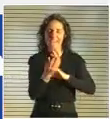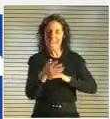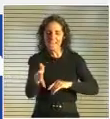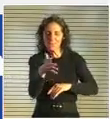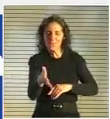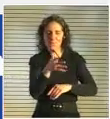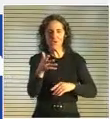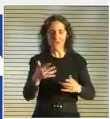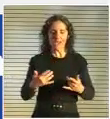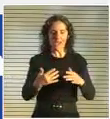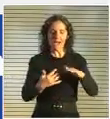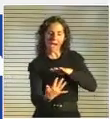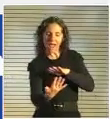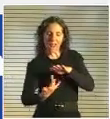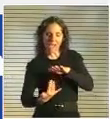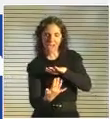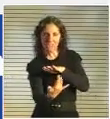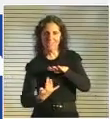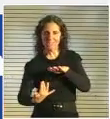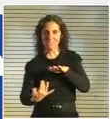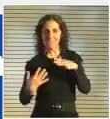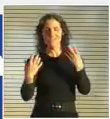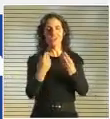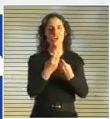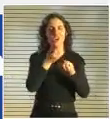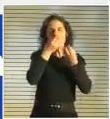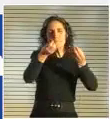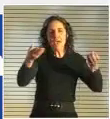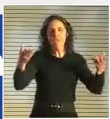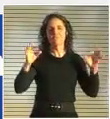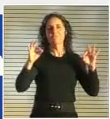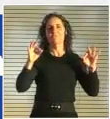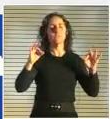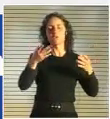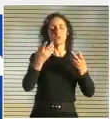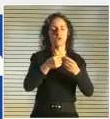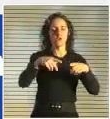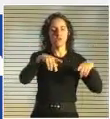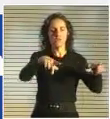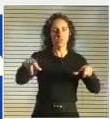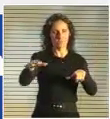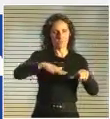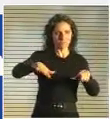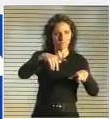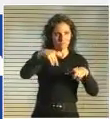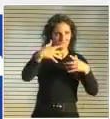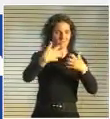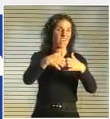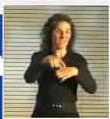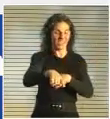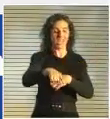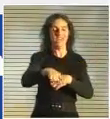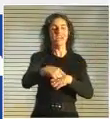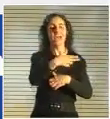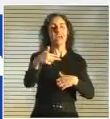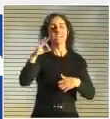in our membership base. I mentioned transparency and tools, shaping industry norms and practice. We had our 5-year report